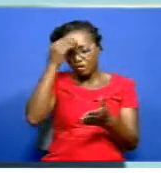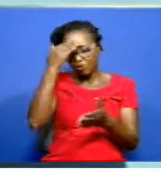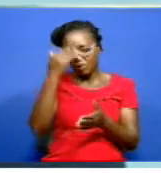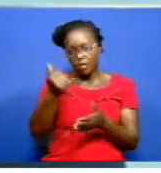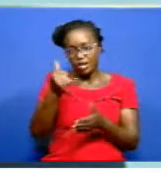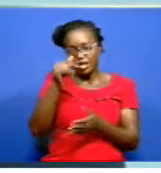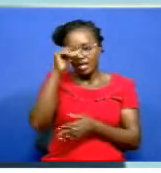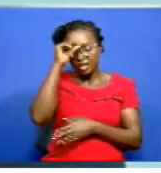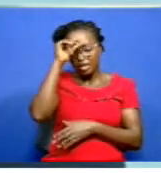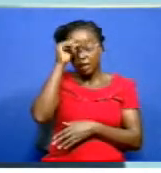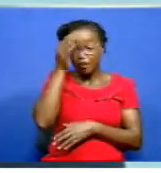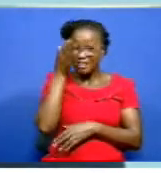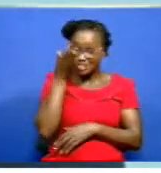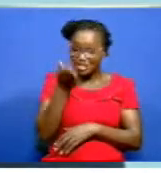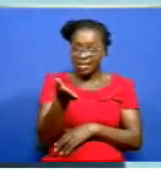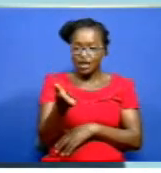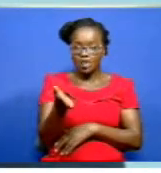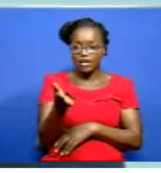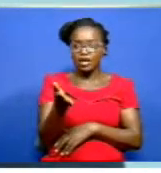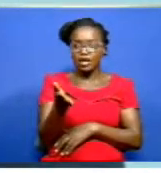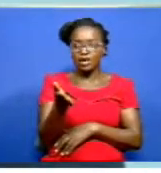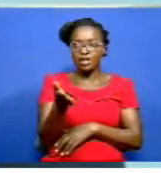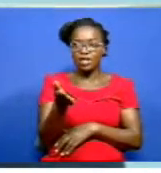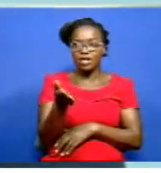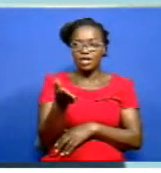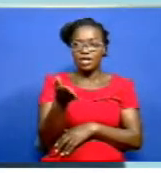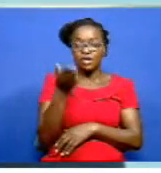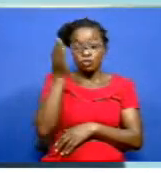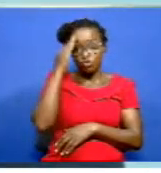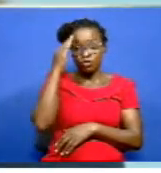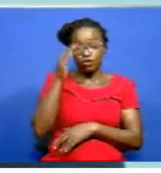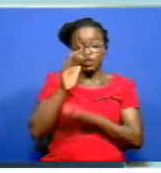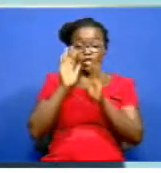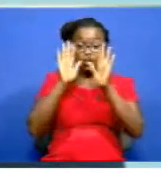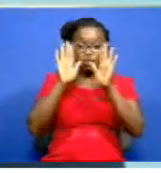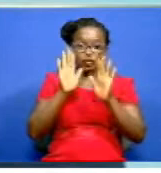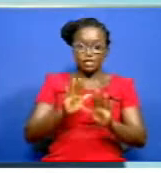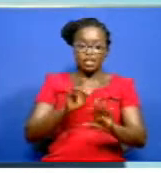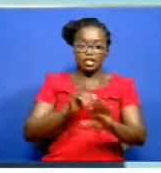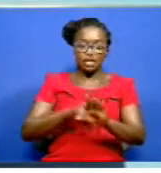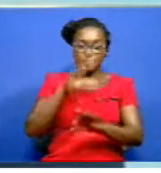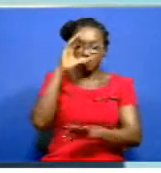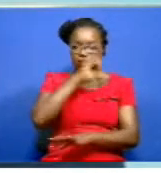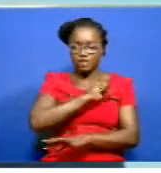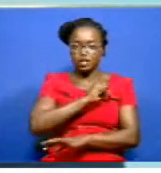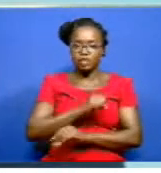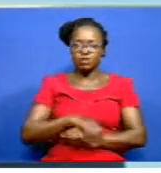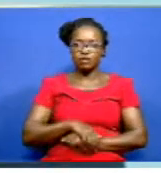the government is there. We'll get to know the importance of it when it is not there.